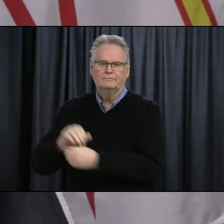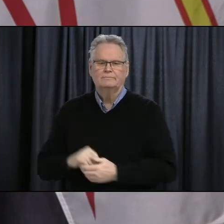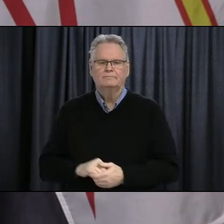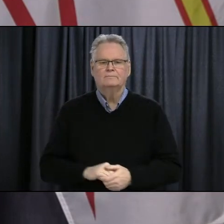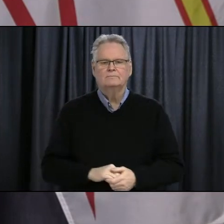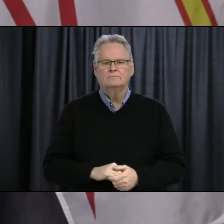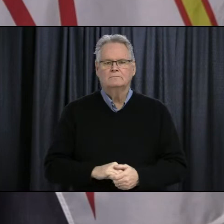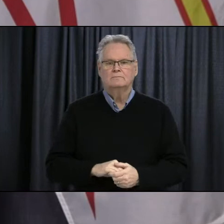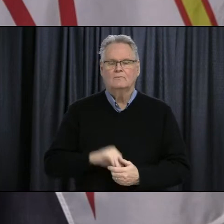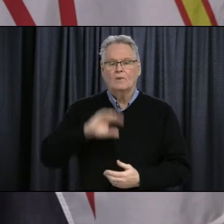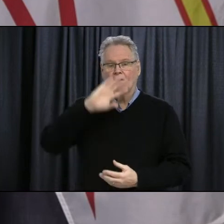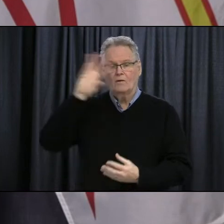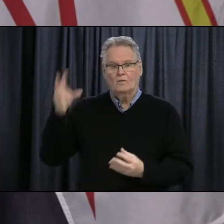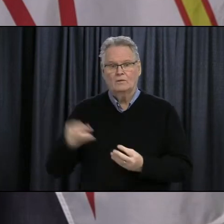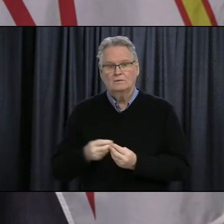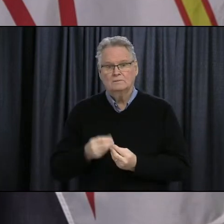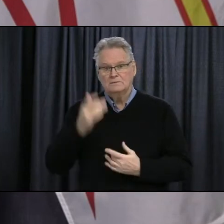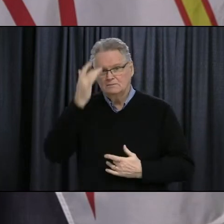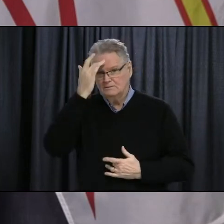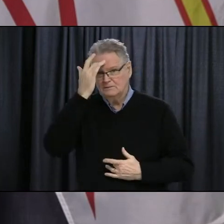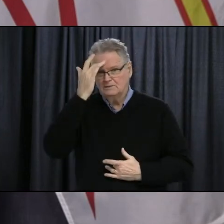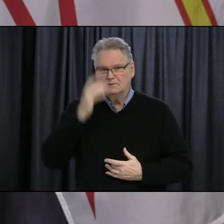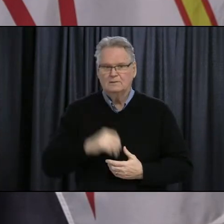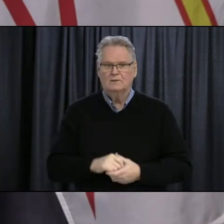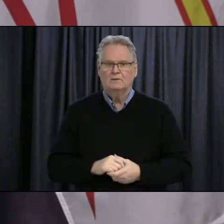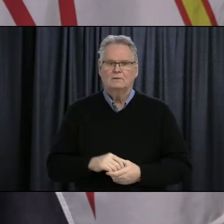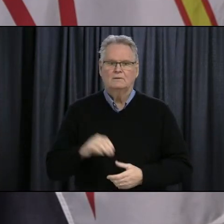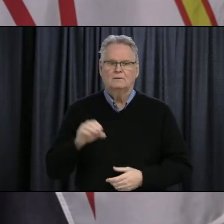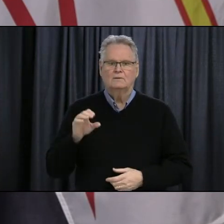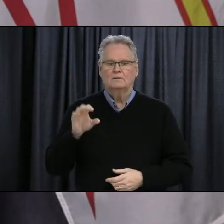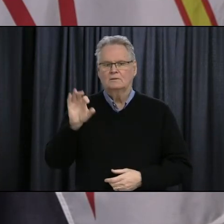leaving 407 active cases in the province.